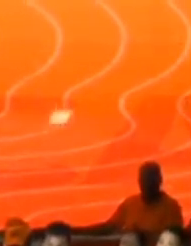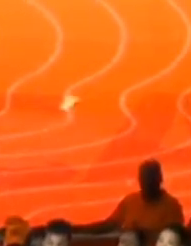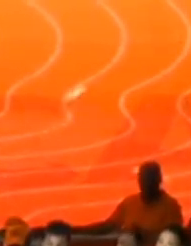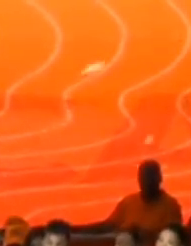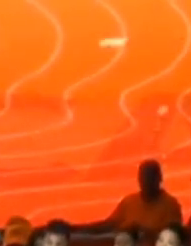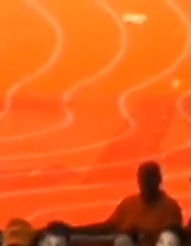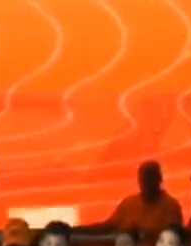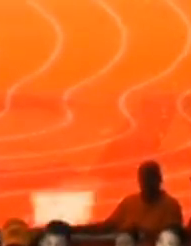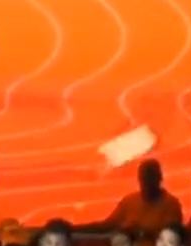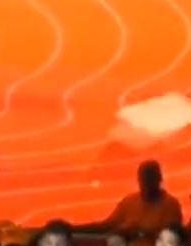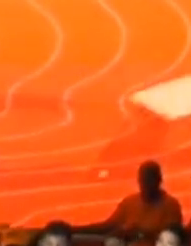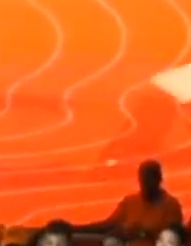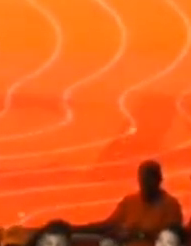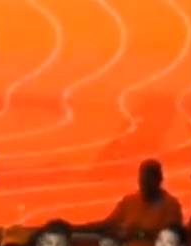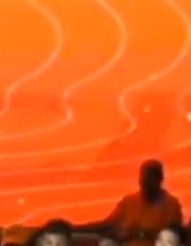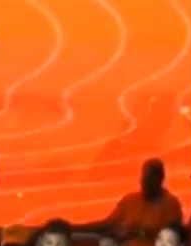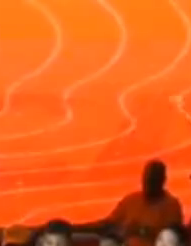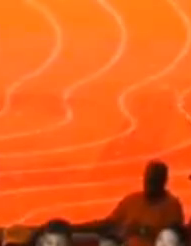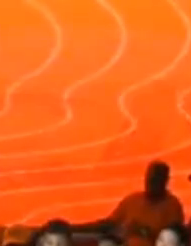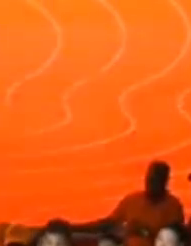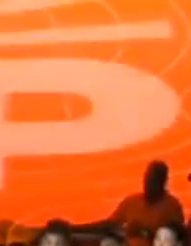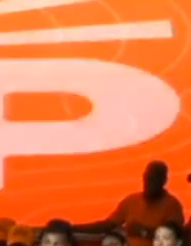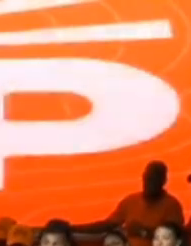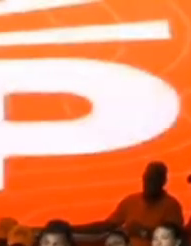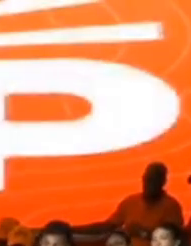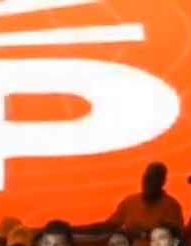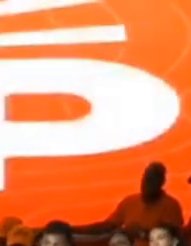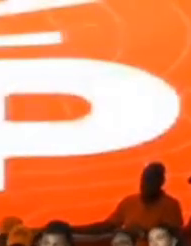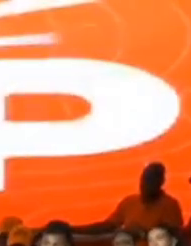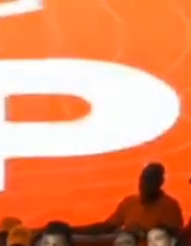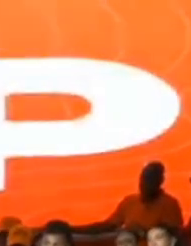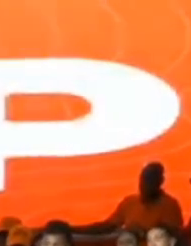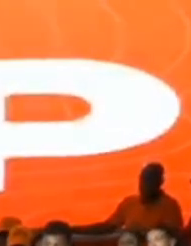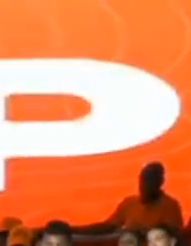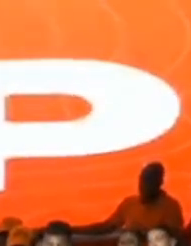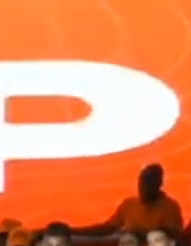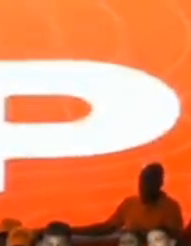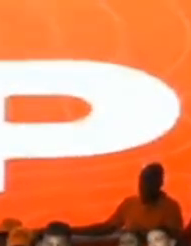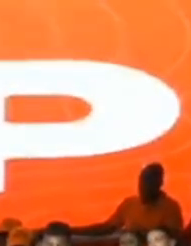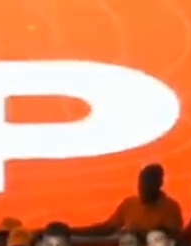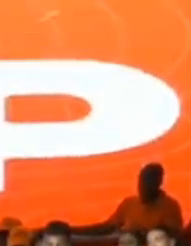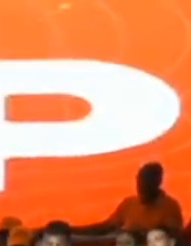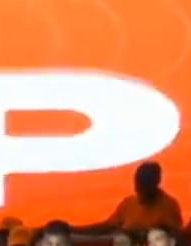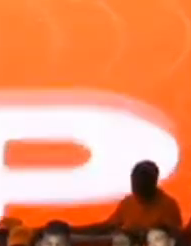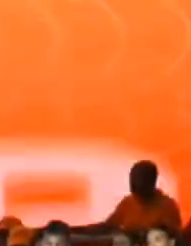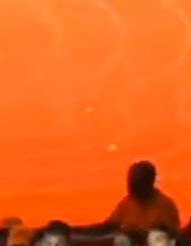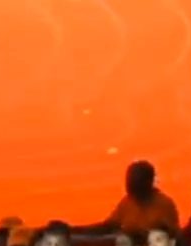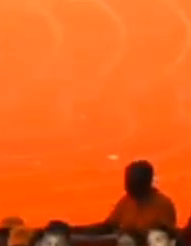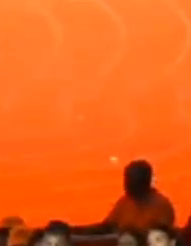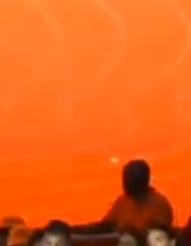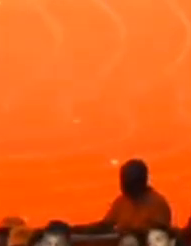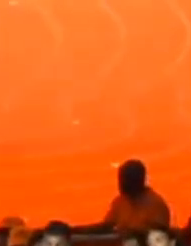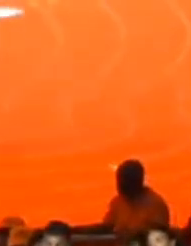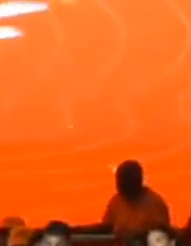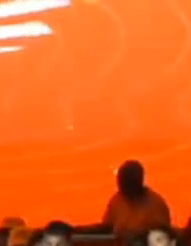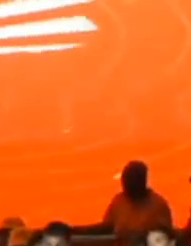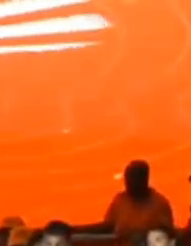We guarantee you that we will give $400 a day. How can it